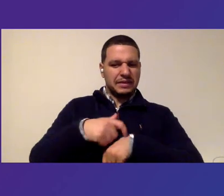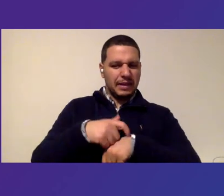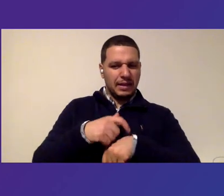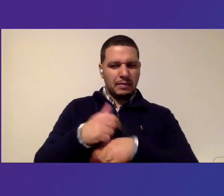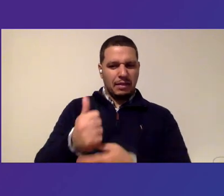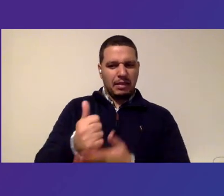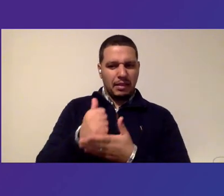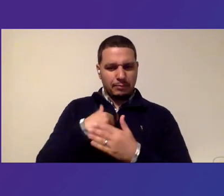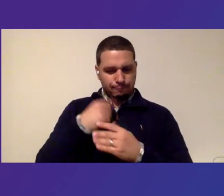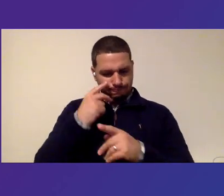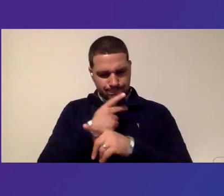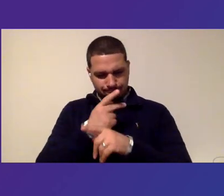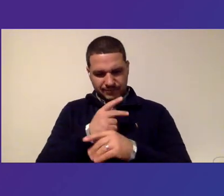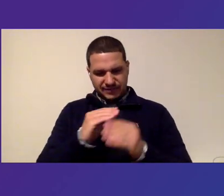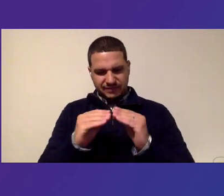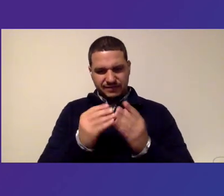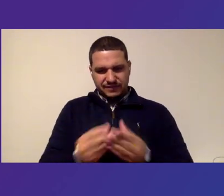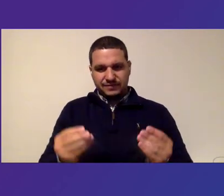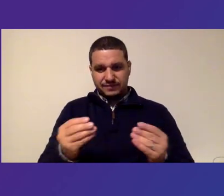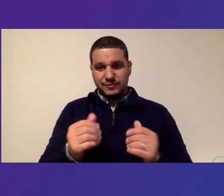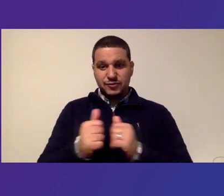us work through it together.